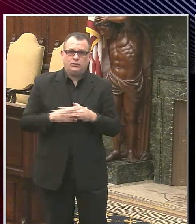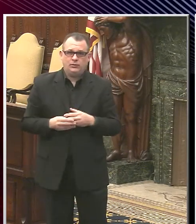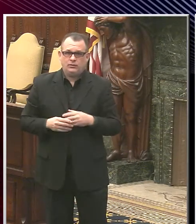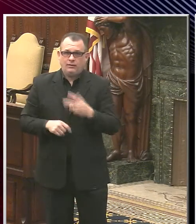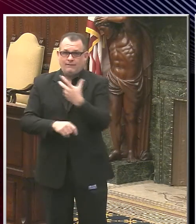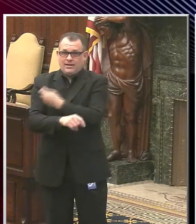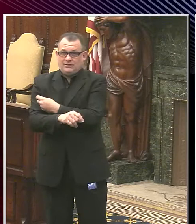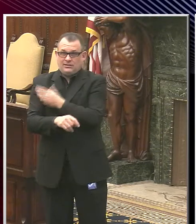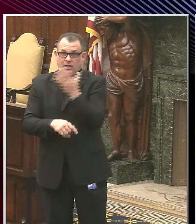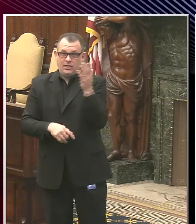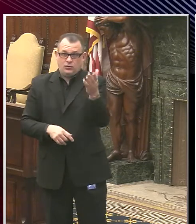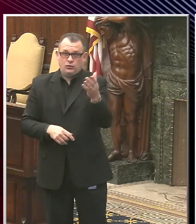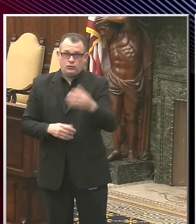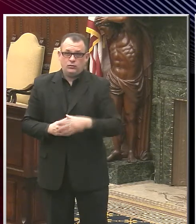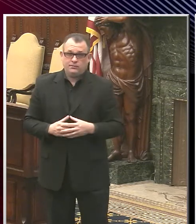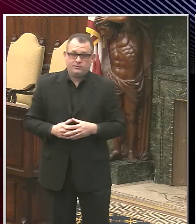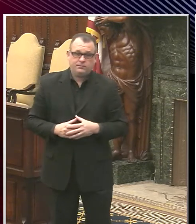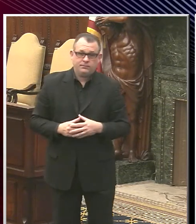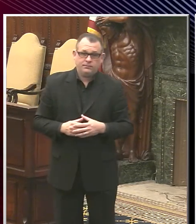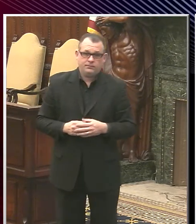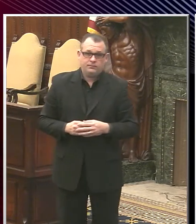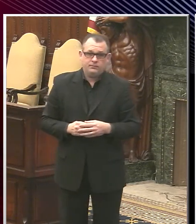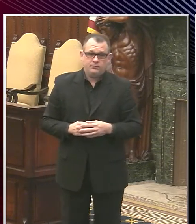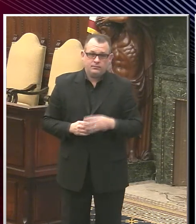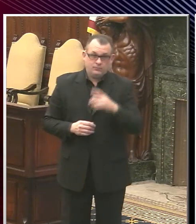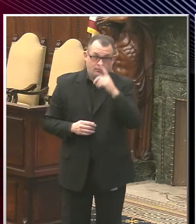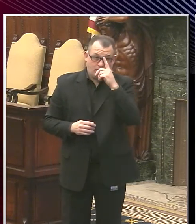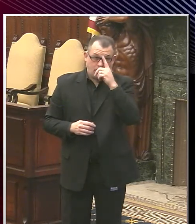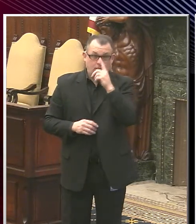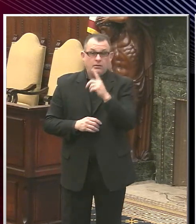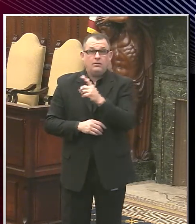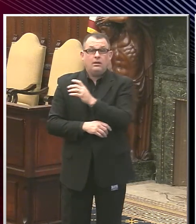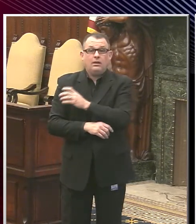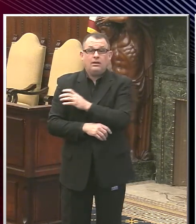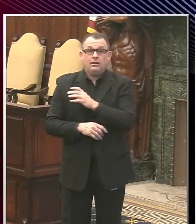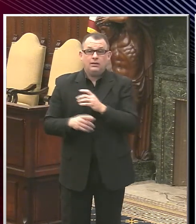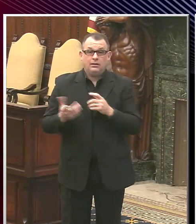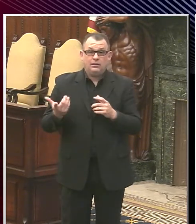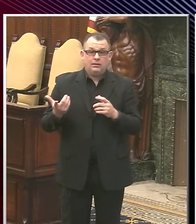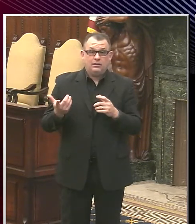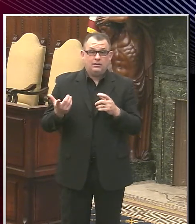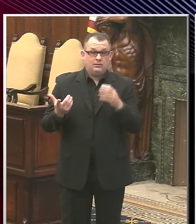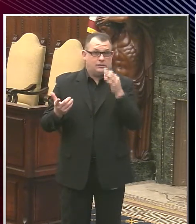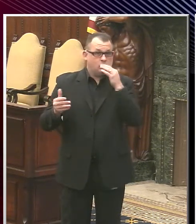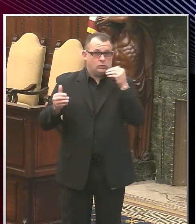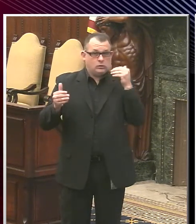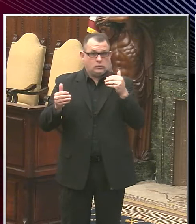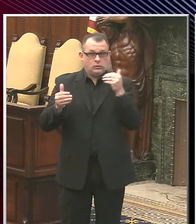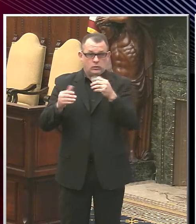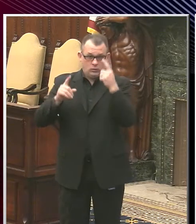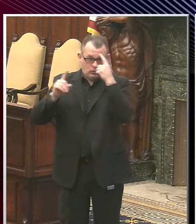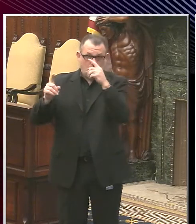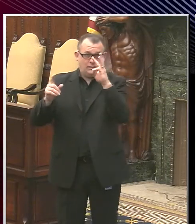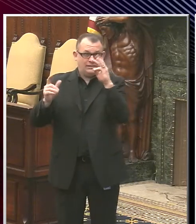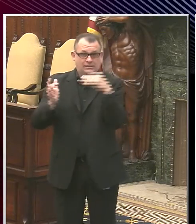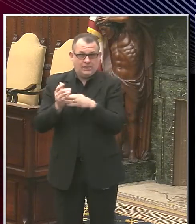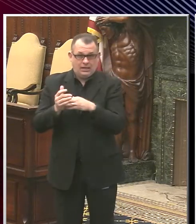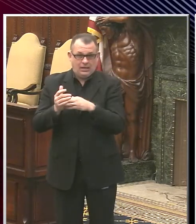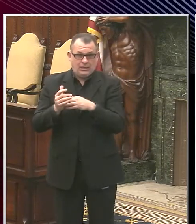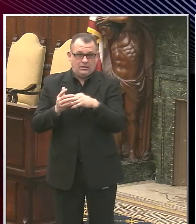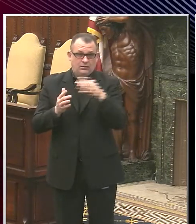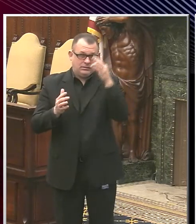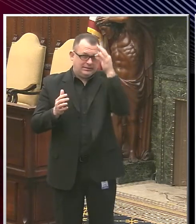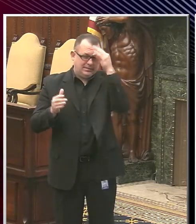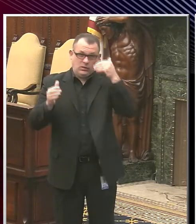the Convention Center. This clinic is now close to hitting the target of 6,000 vaccinations per day. So it's been very successful in that